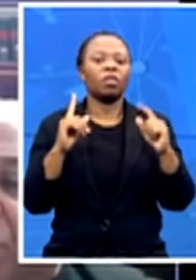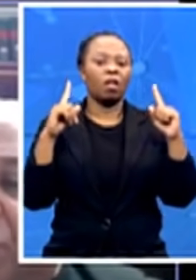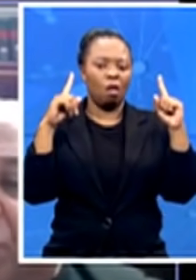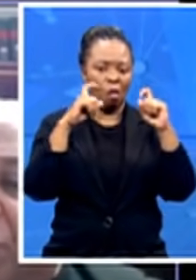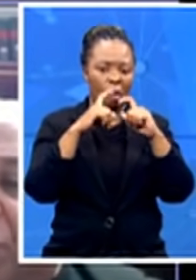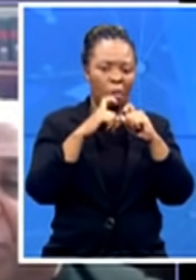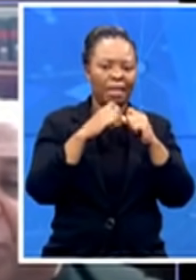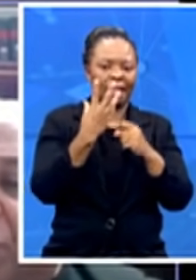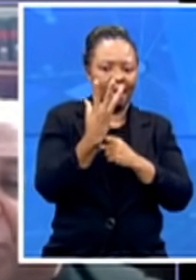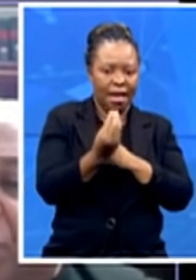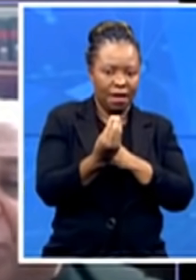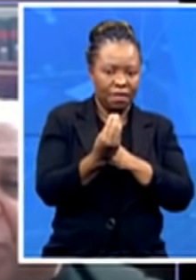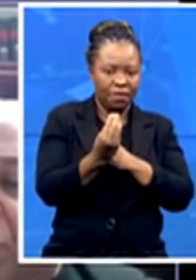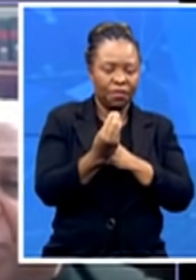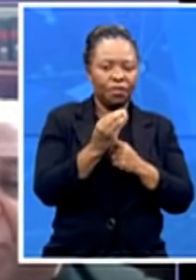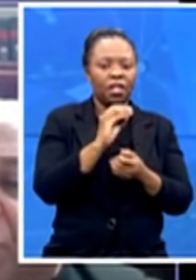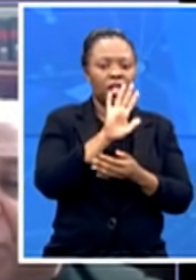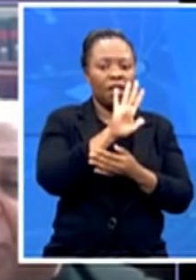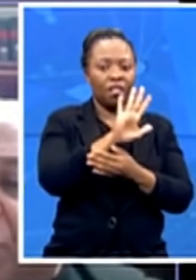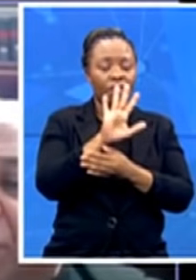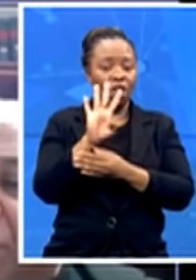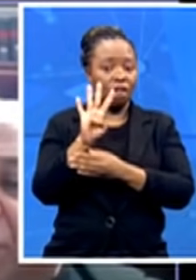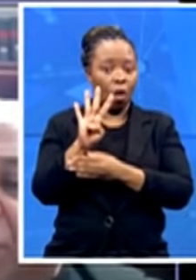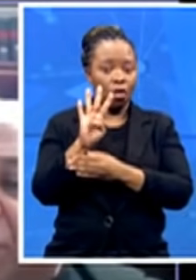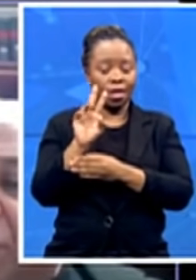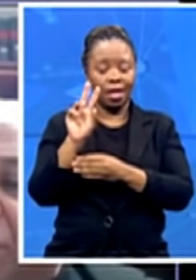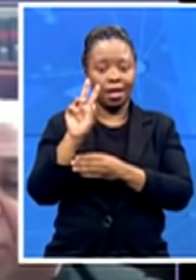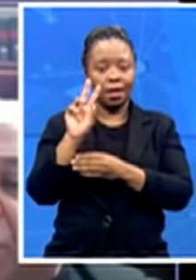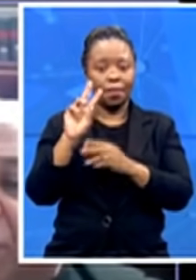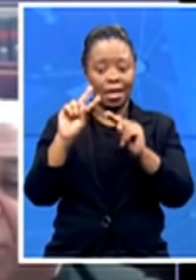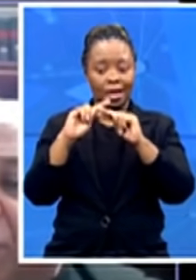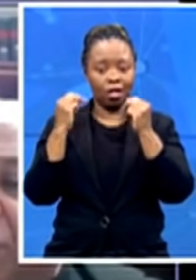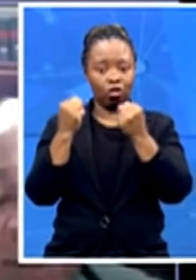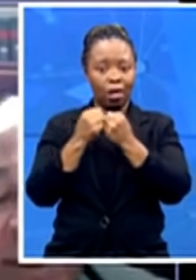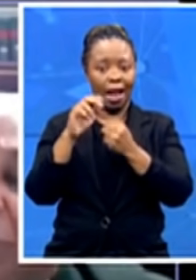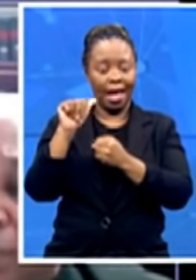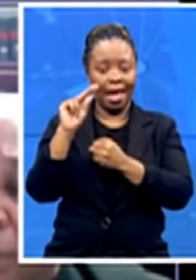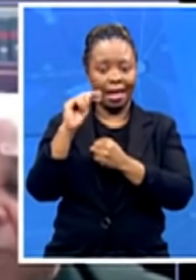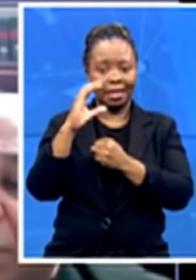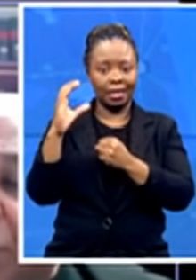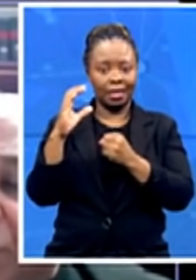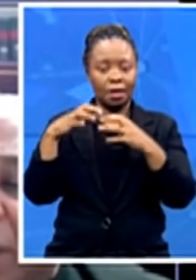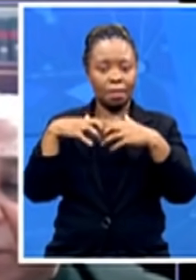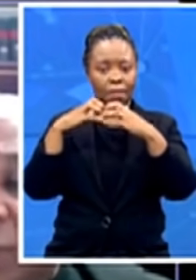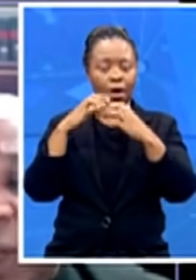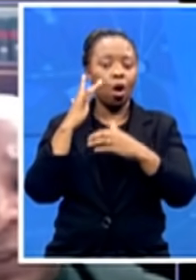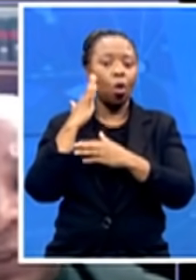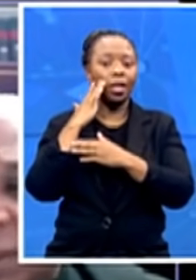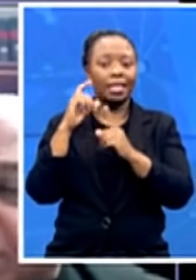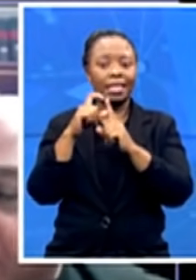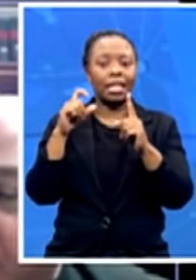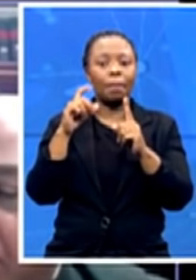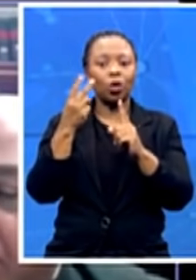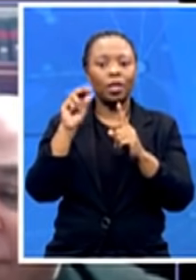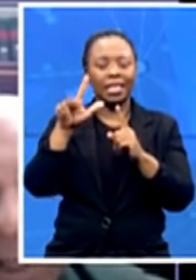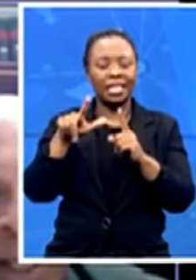National Conference of the ANC, which was held at Nasrec in December 2017, dealt with the matter of the